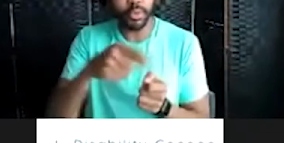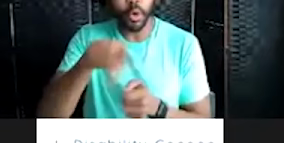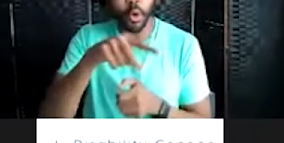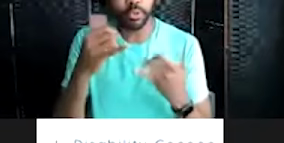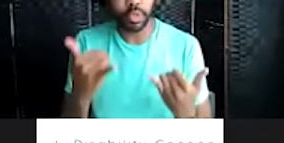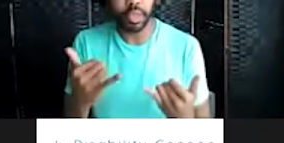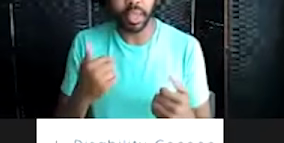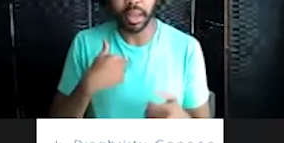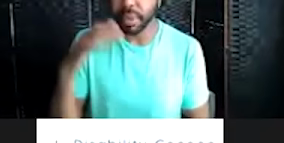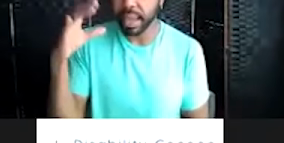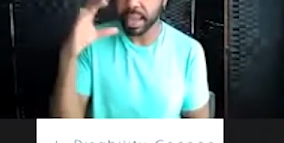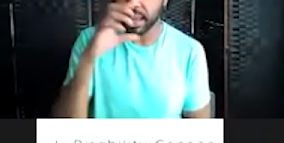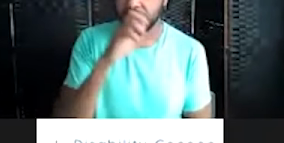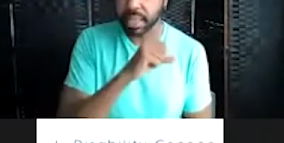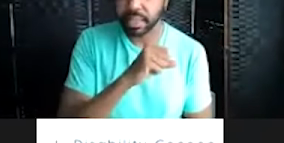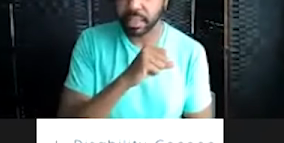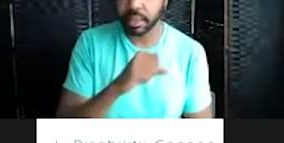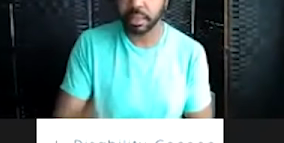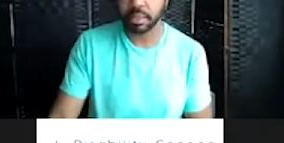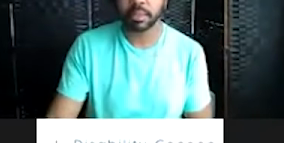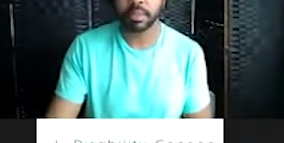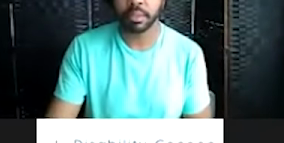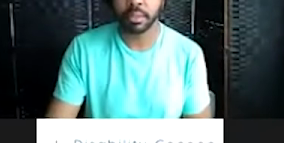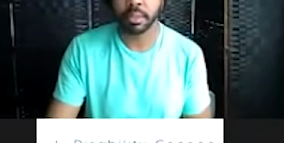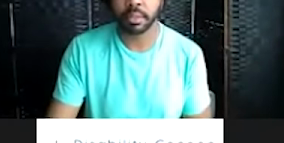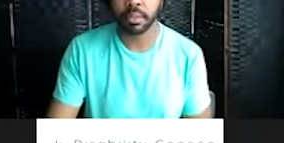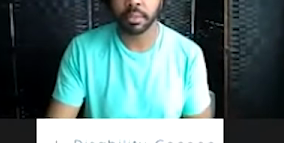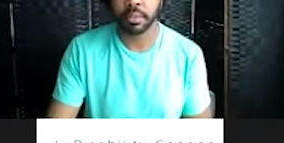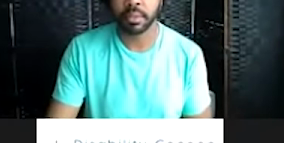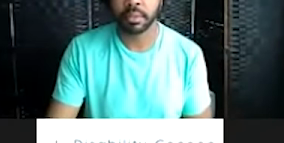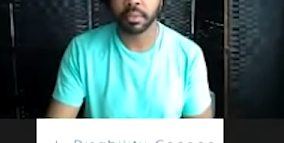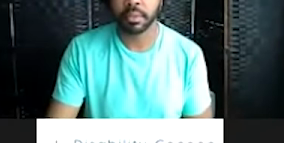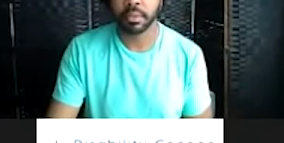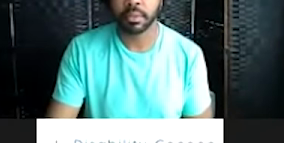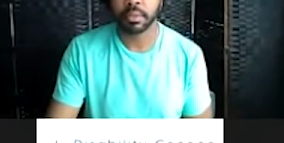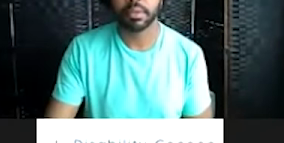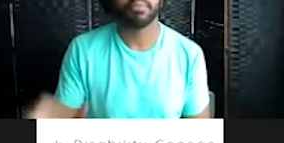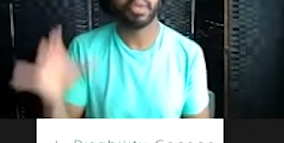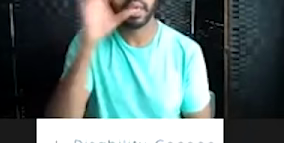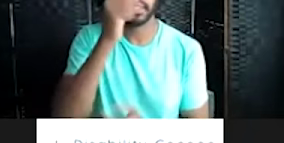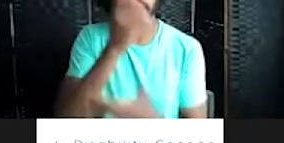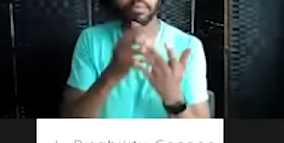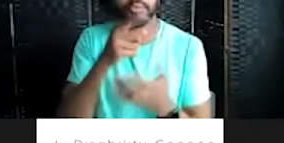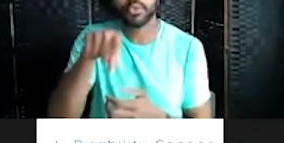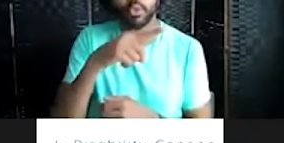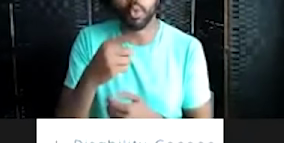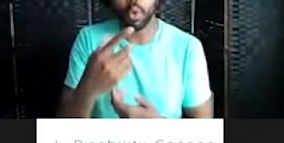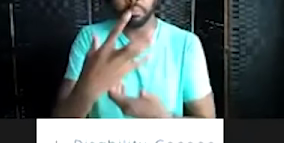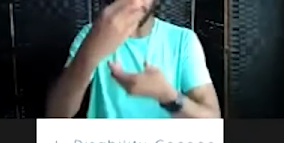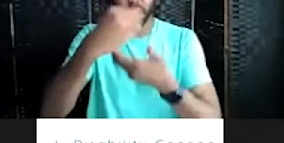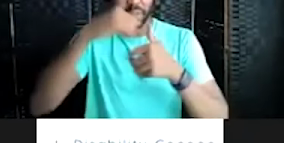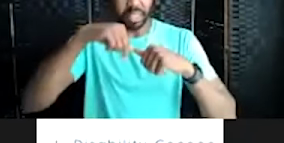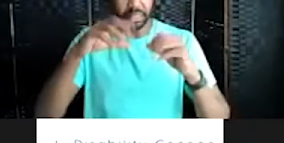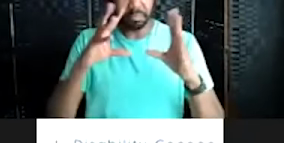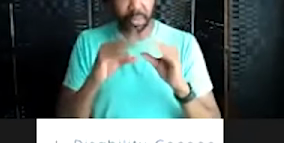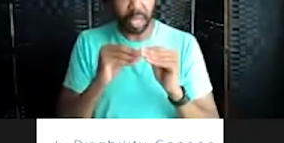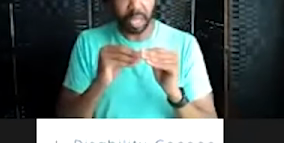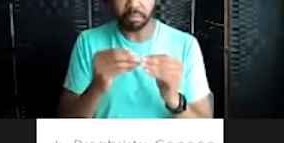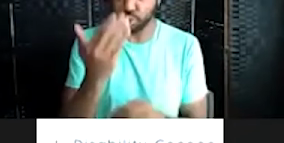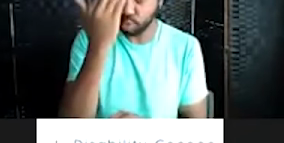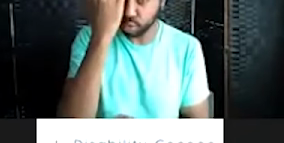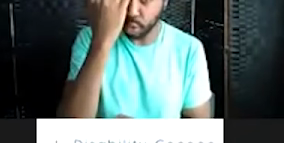that some of you that are participating are familiar with smart home technologies. Some of you maybe even have